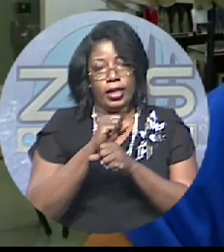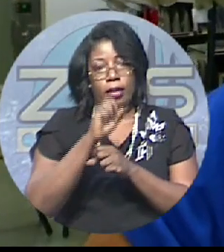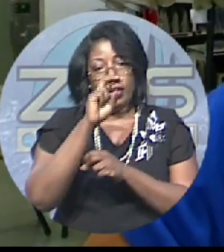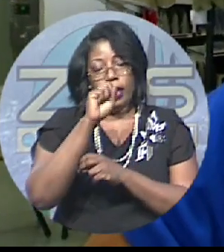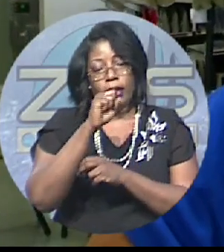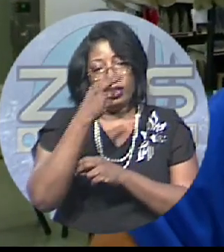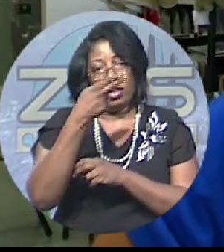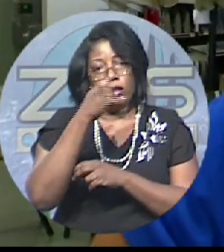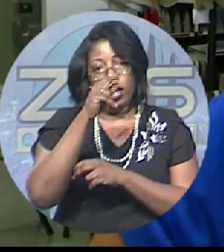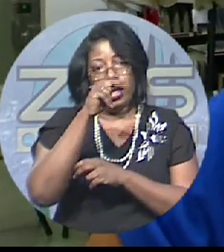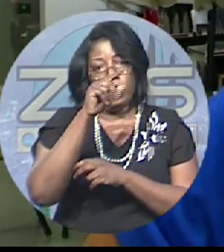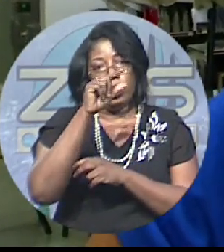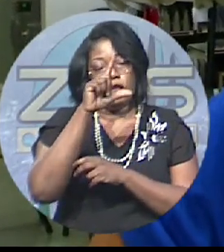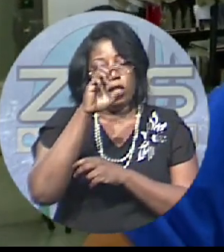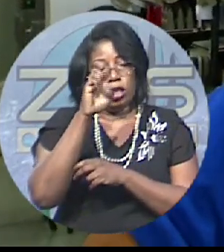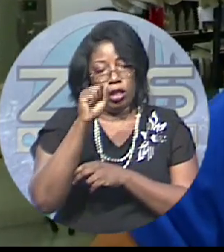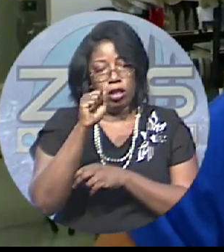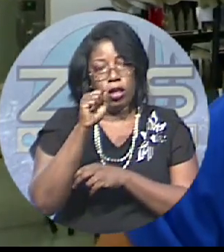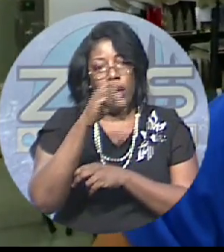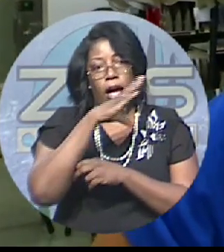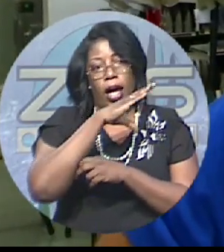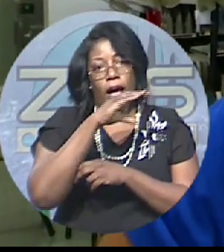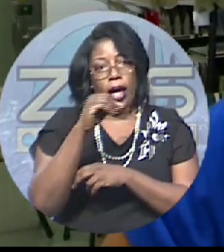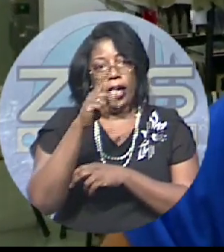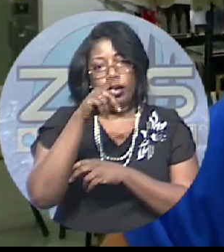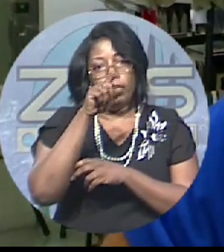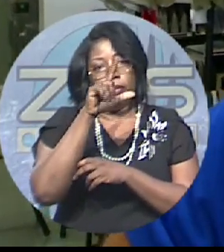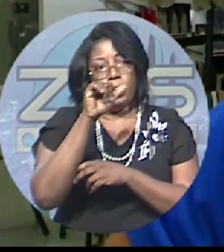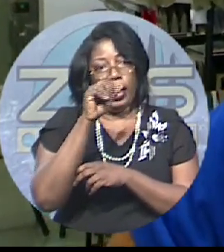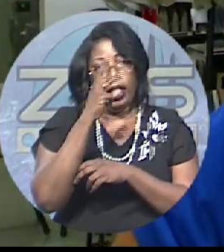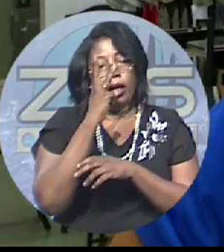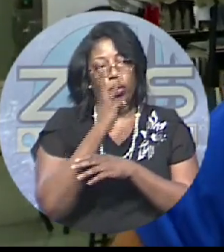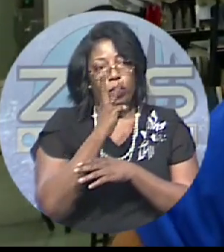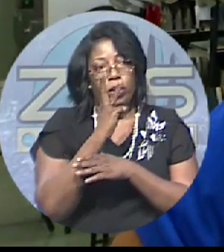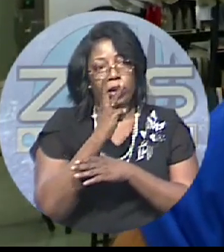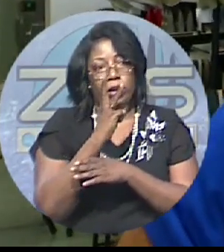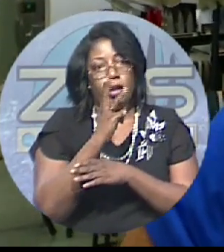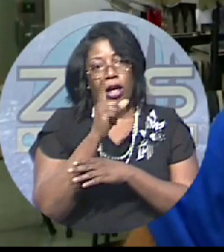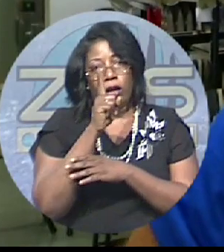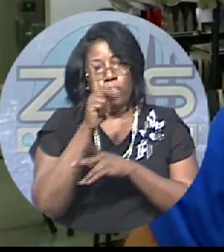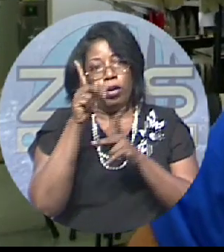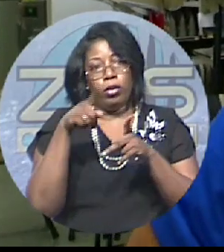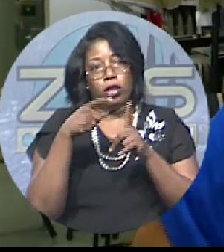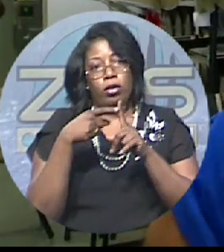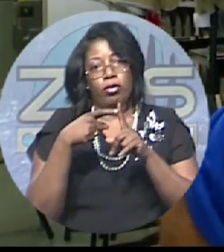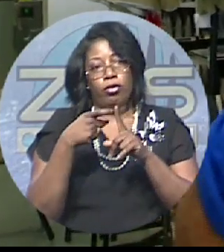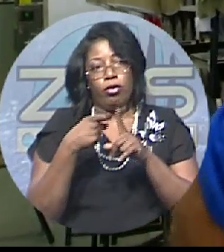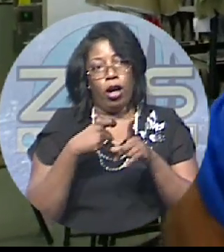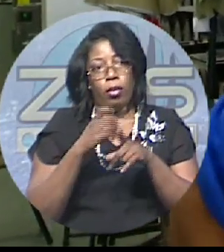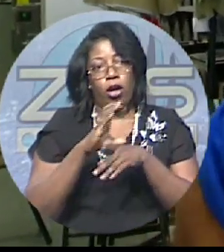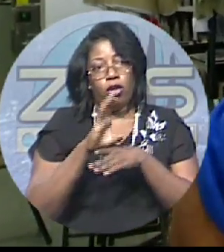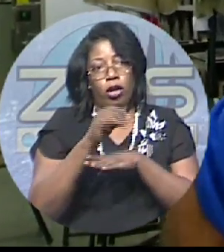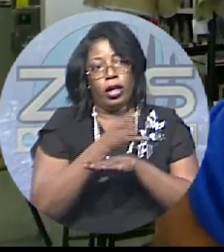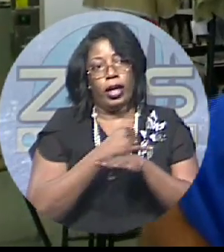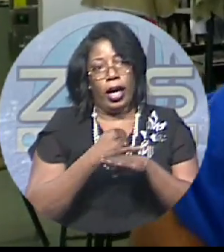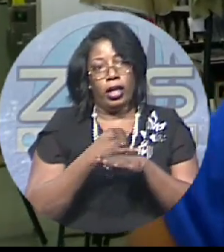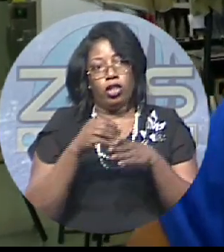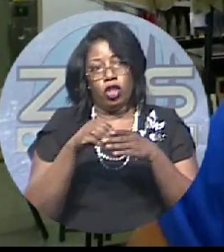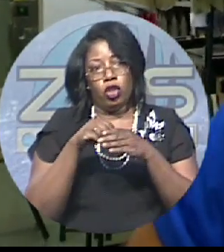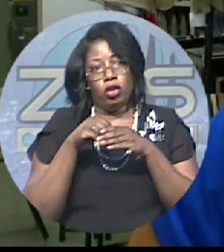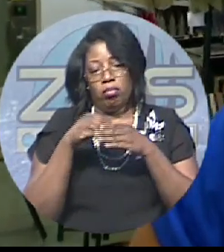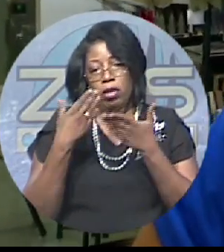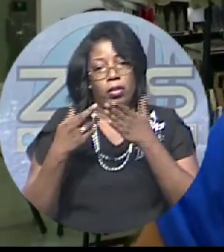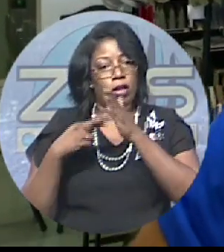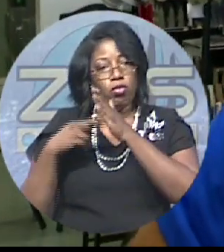and plywood. We've only had one person from Crooked Island. I think she owns some